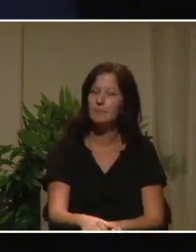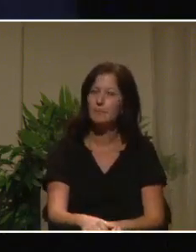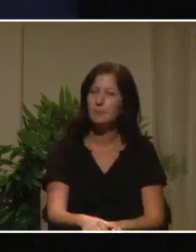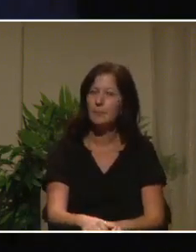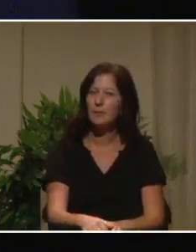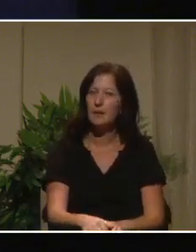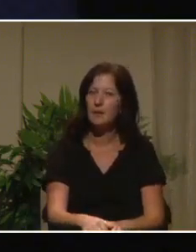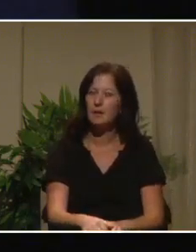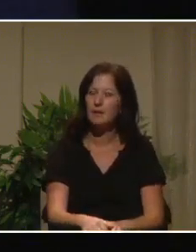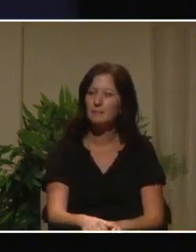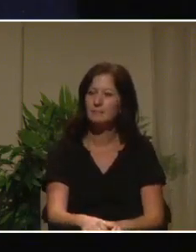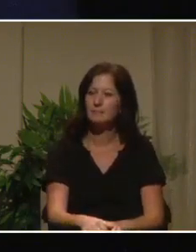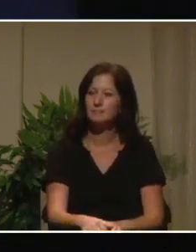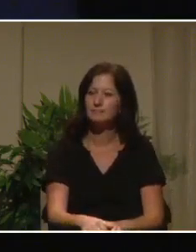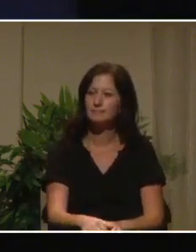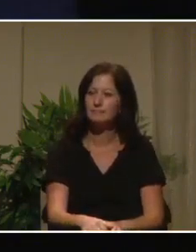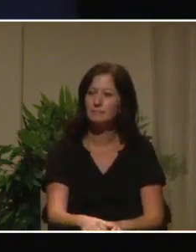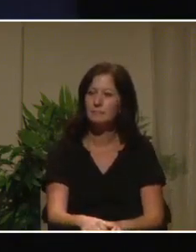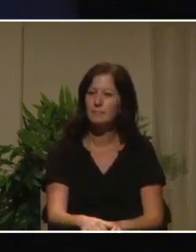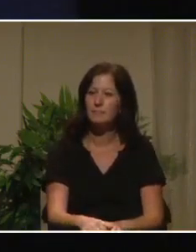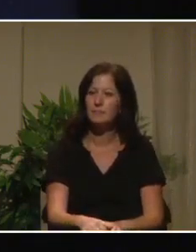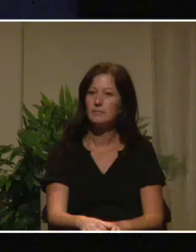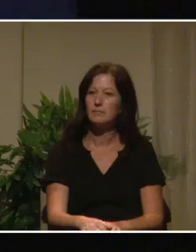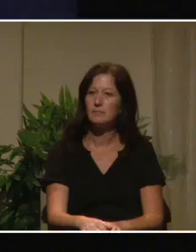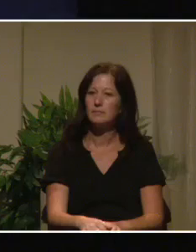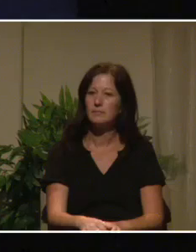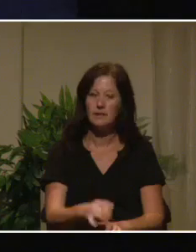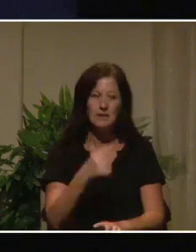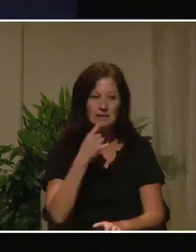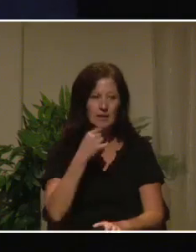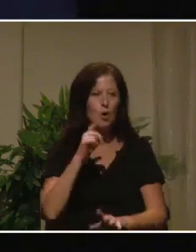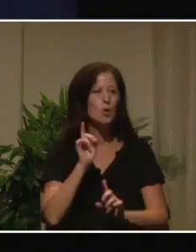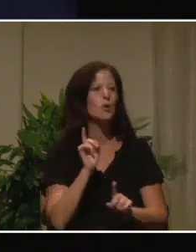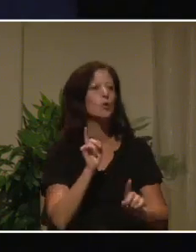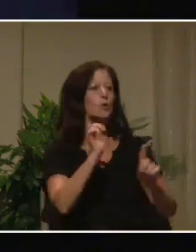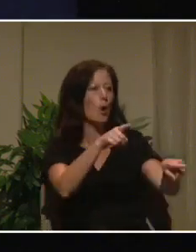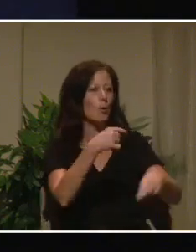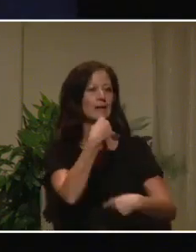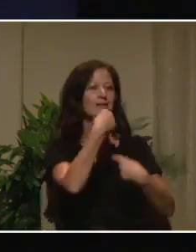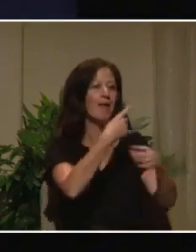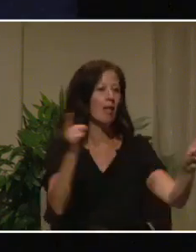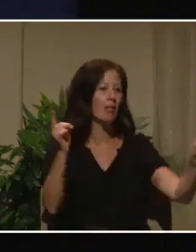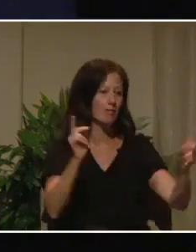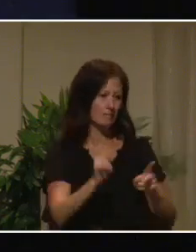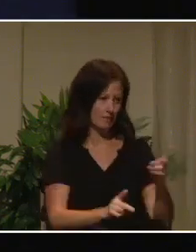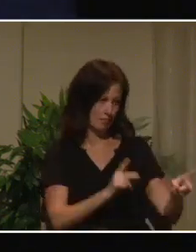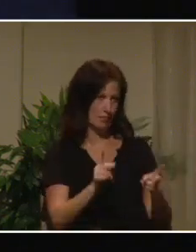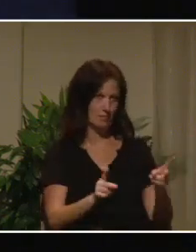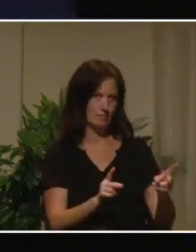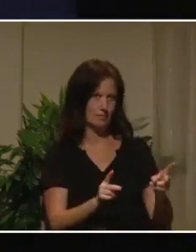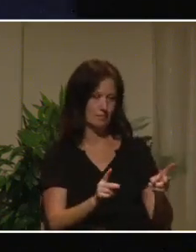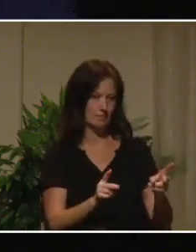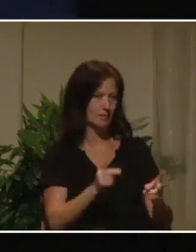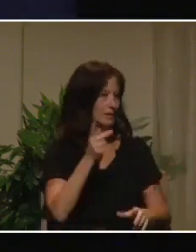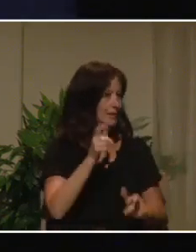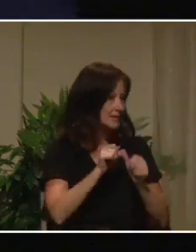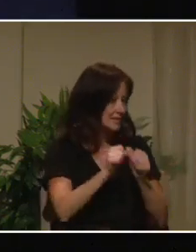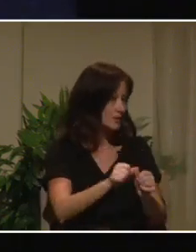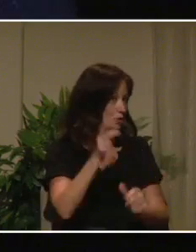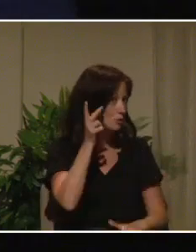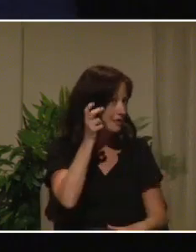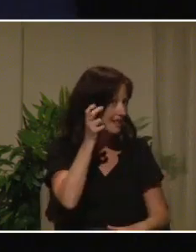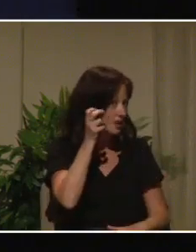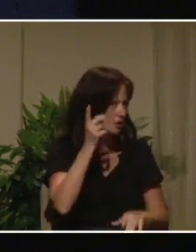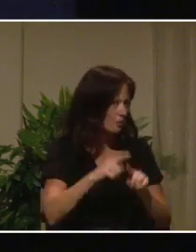And he said, "Go and tell this people, be ever hearing but never understanding,